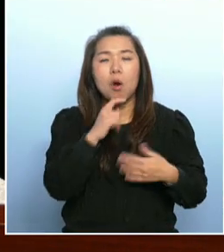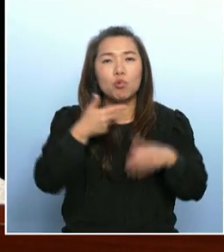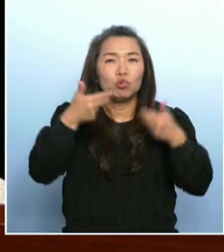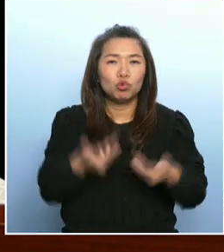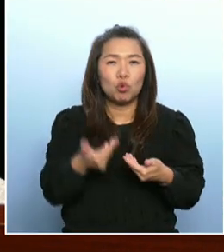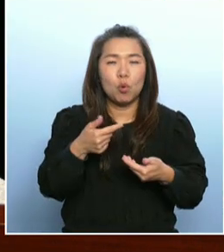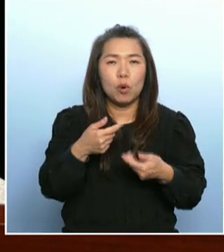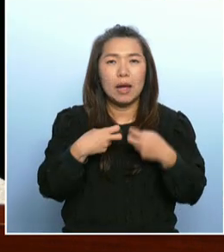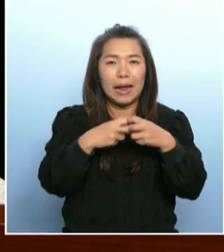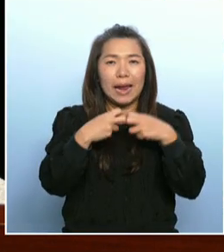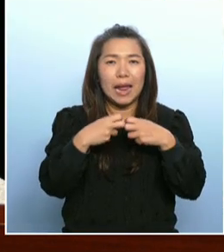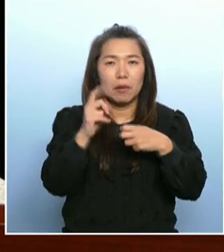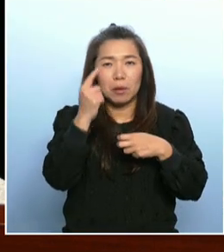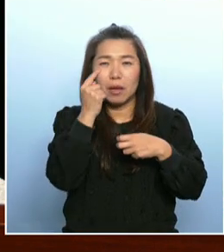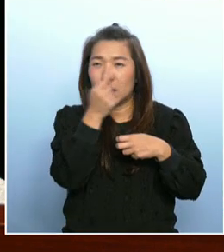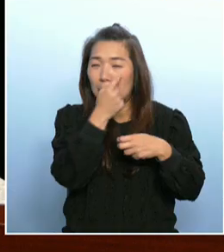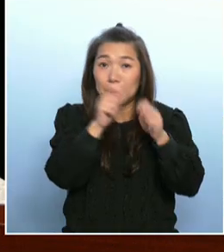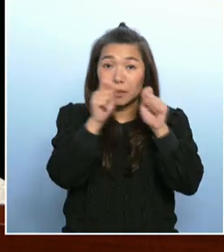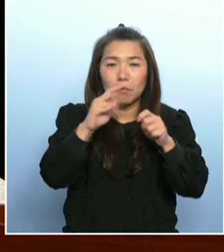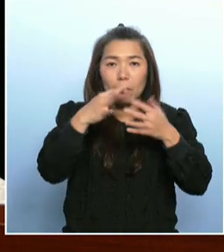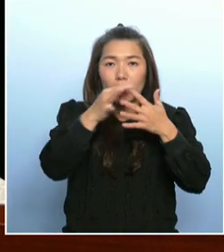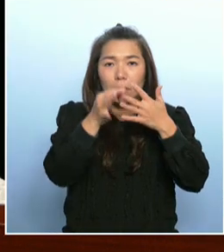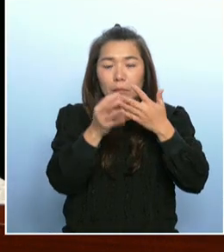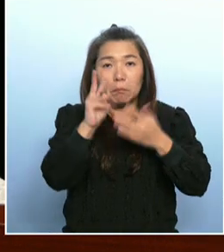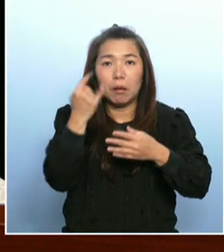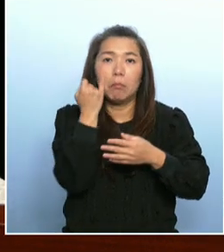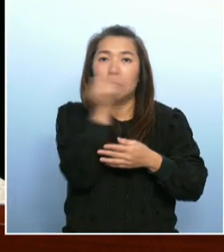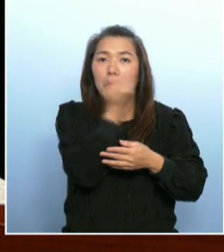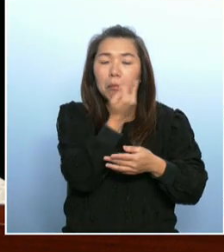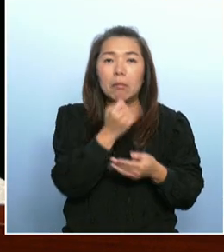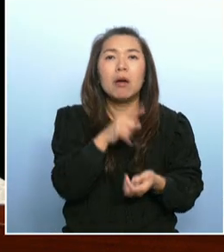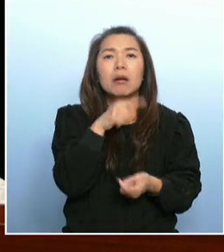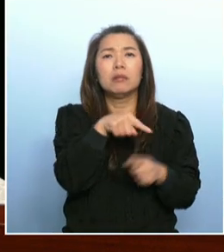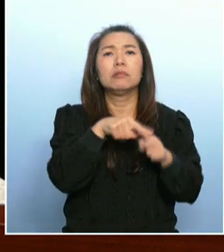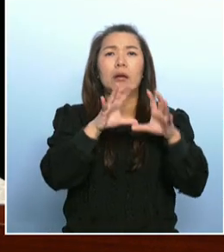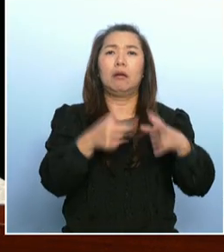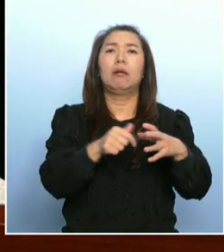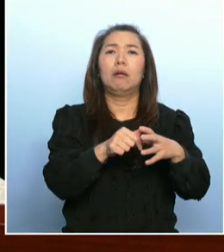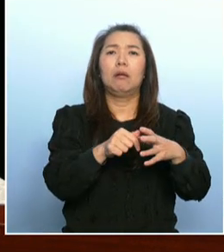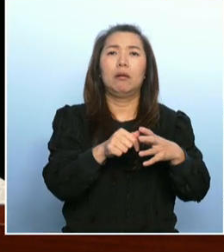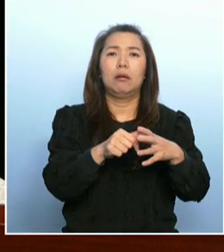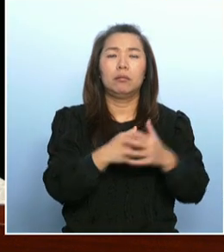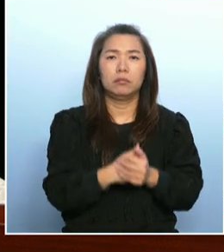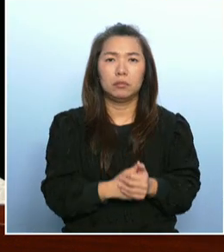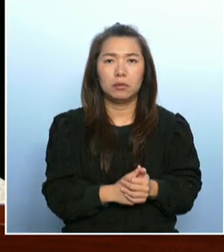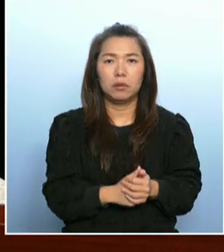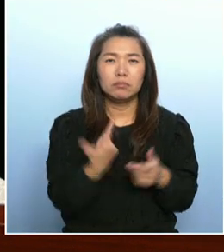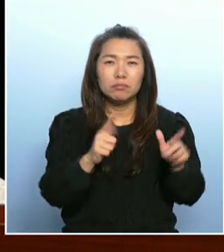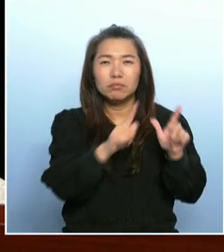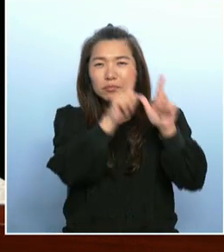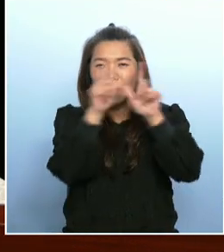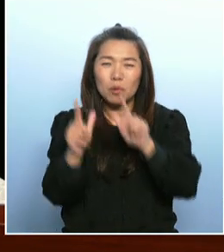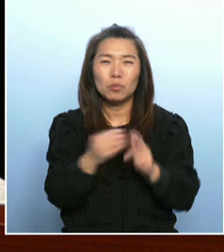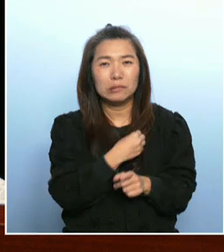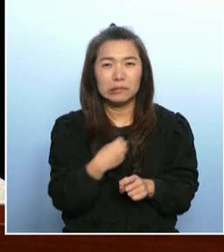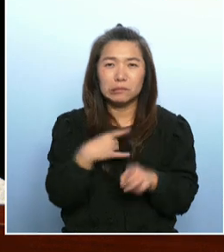Some of the people with rare disease, their conditions may deteriorate